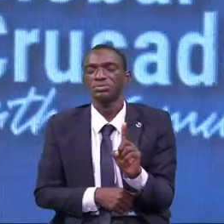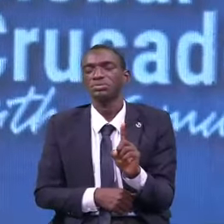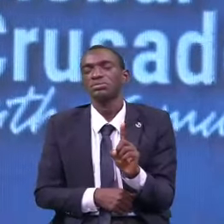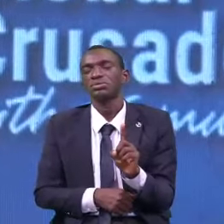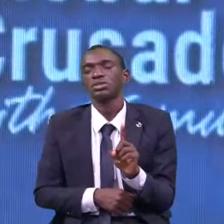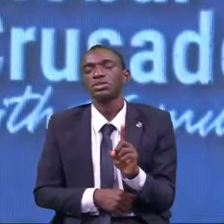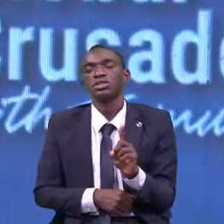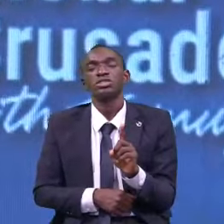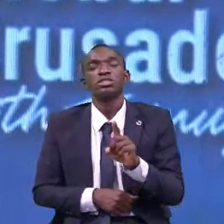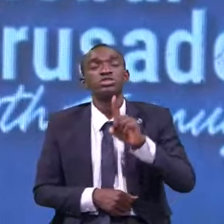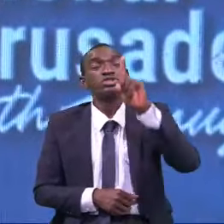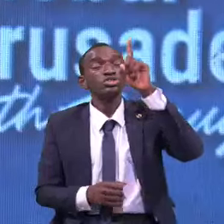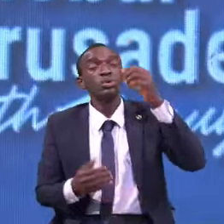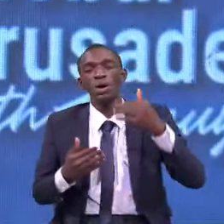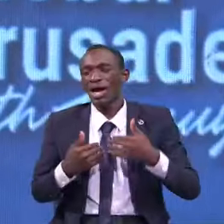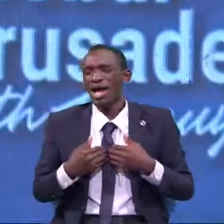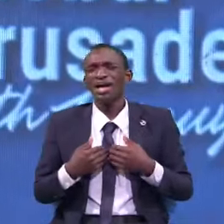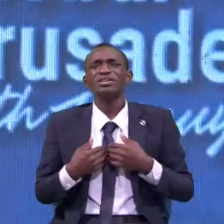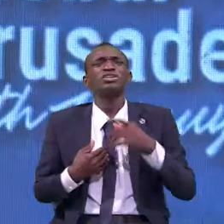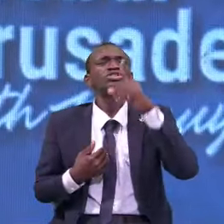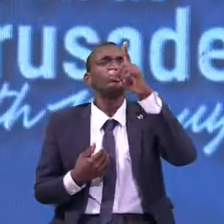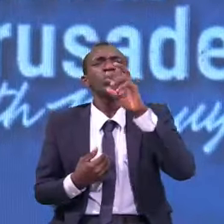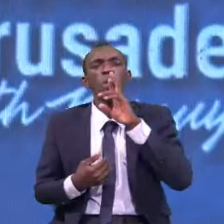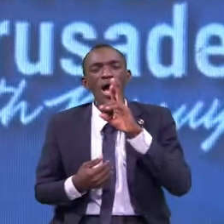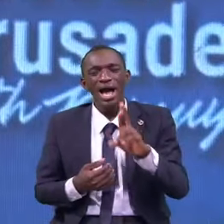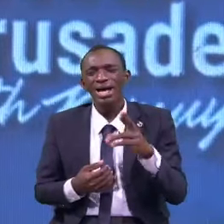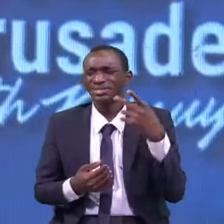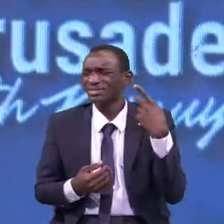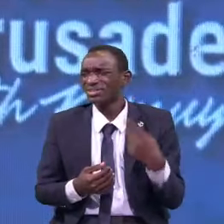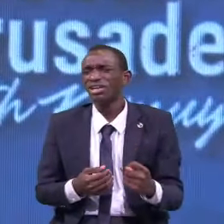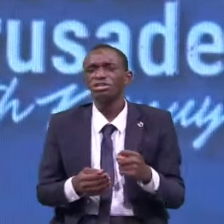you are the impartial healing God.